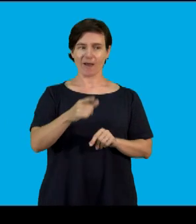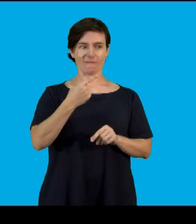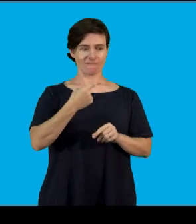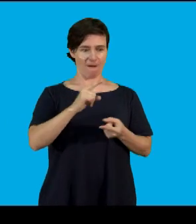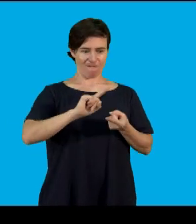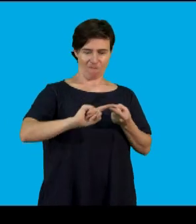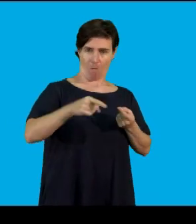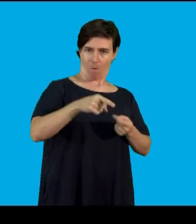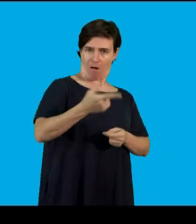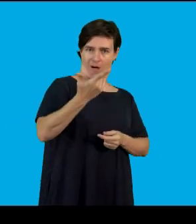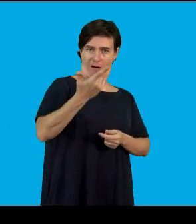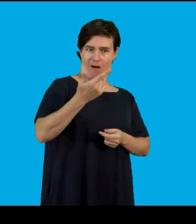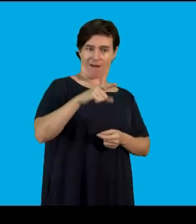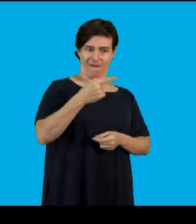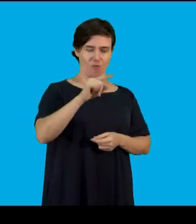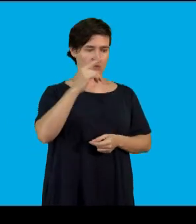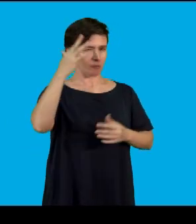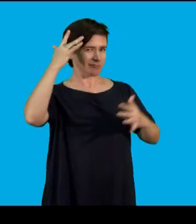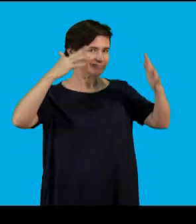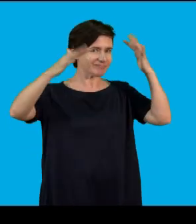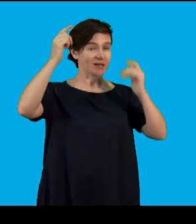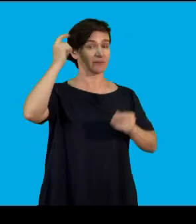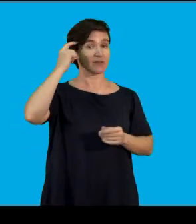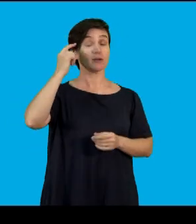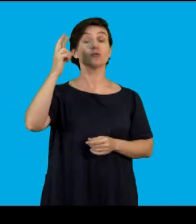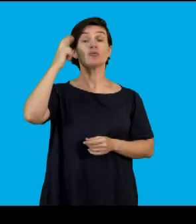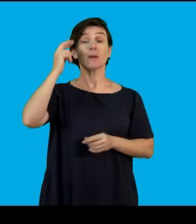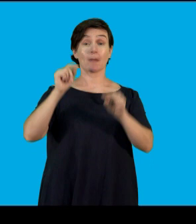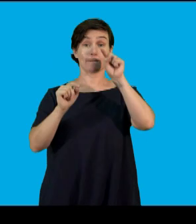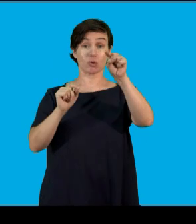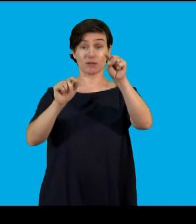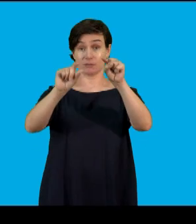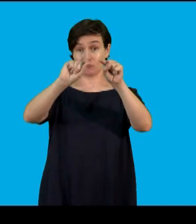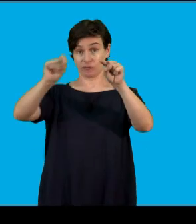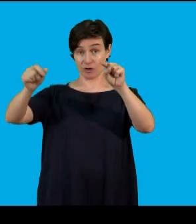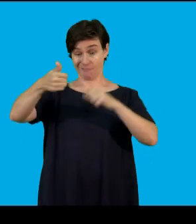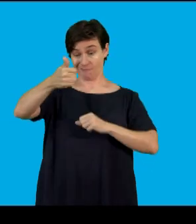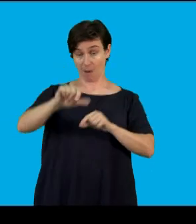the word discuss or explain, full sentences and you're writing in point form.